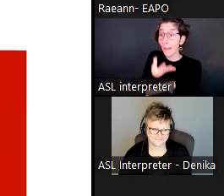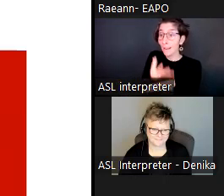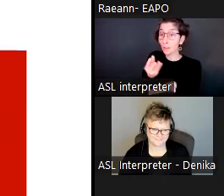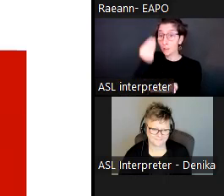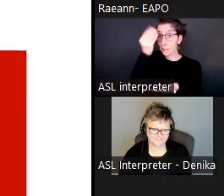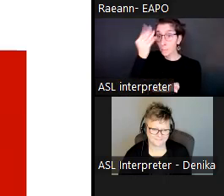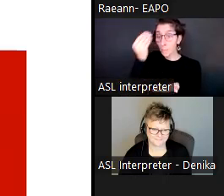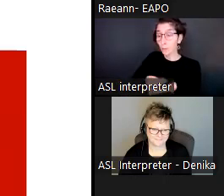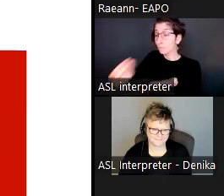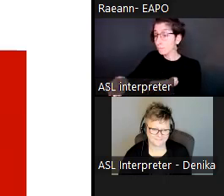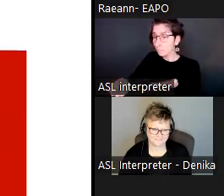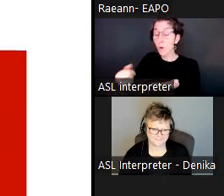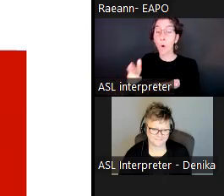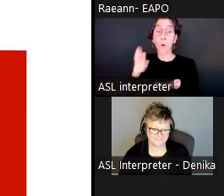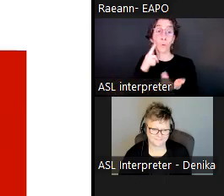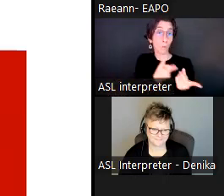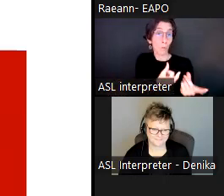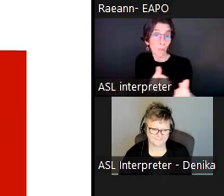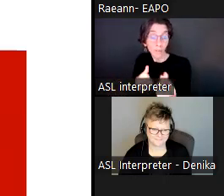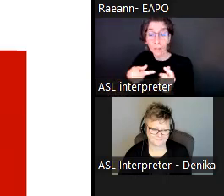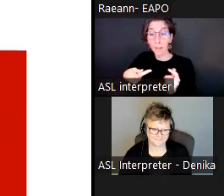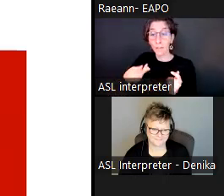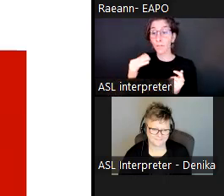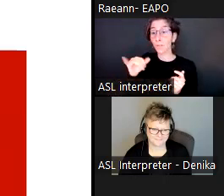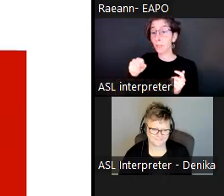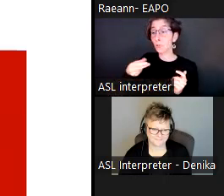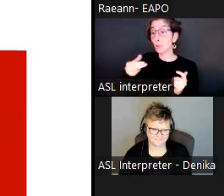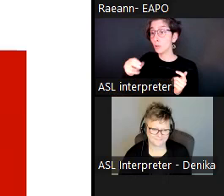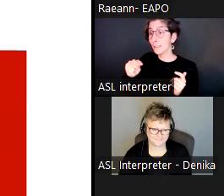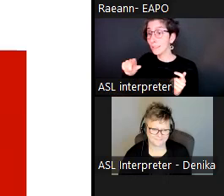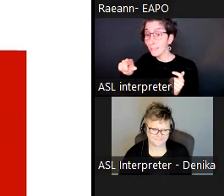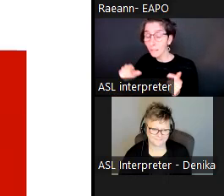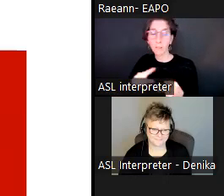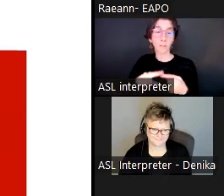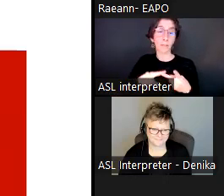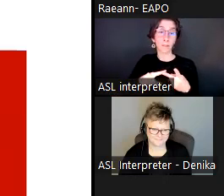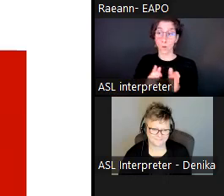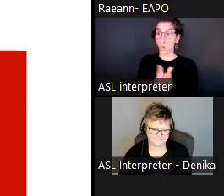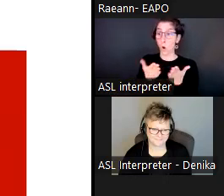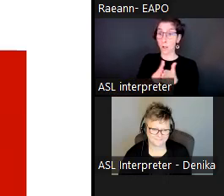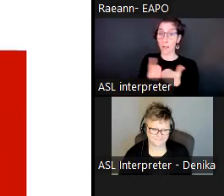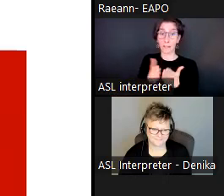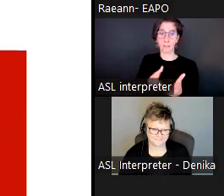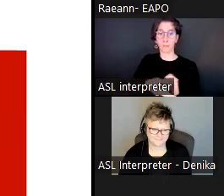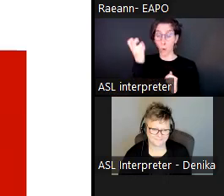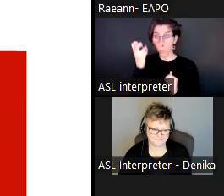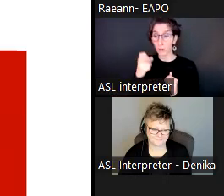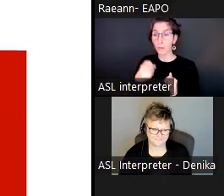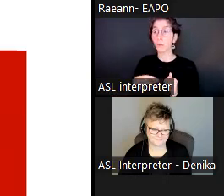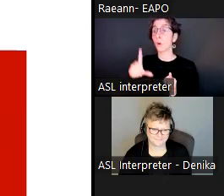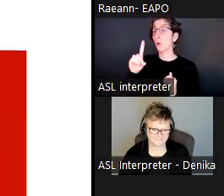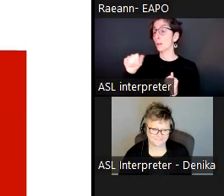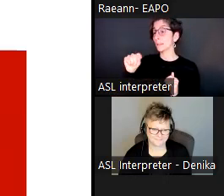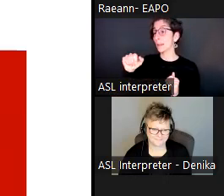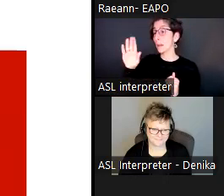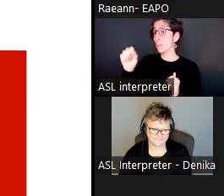through a phishing fraud. It could be a stolen wallet, a database breach, or it could be somebody that went through your garbage and stole